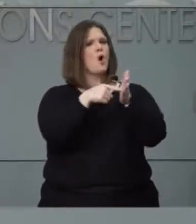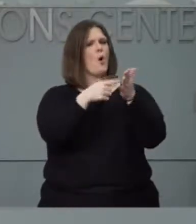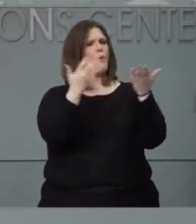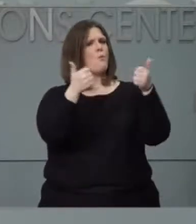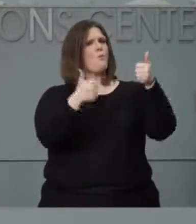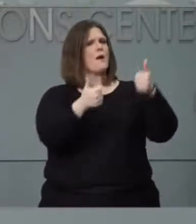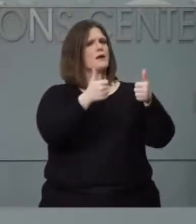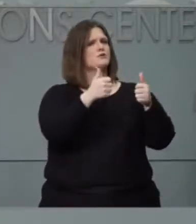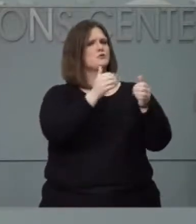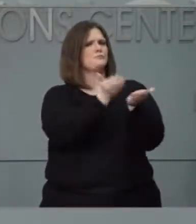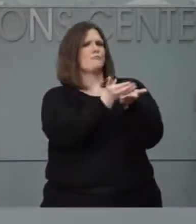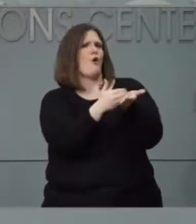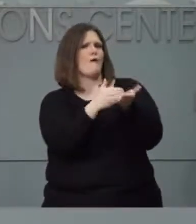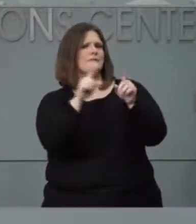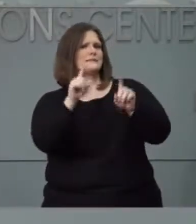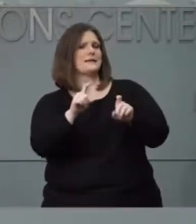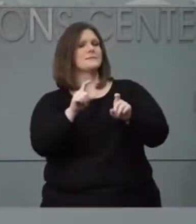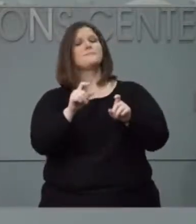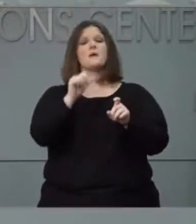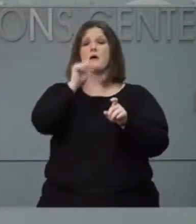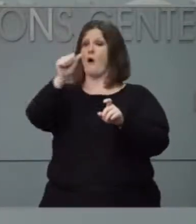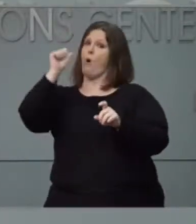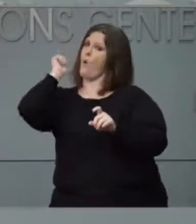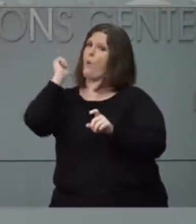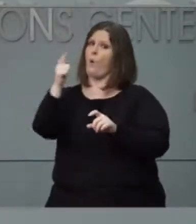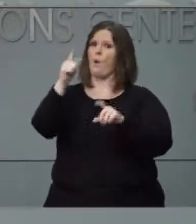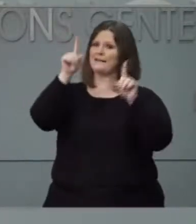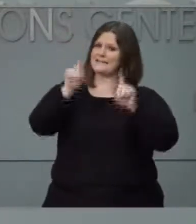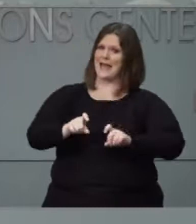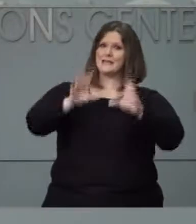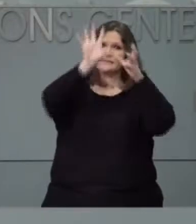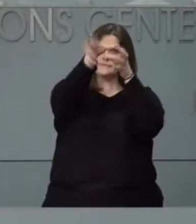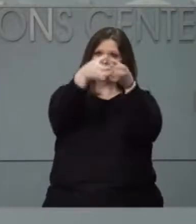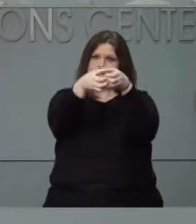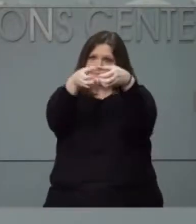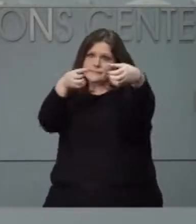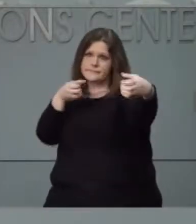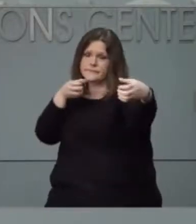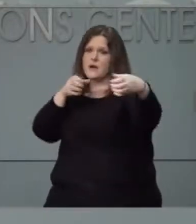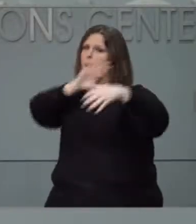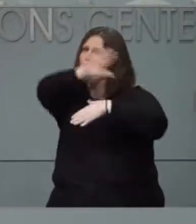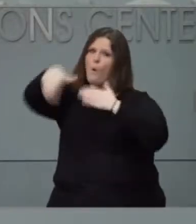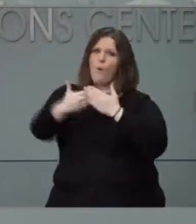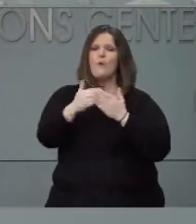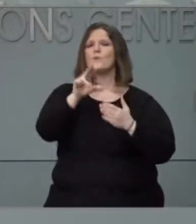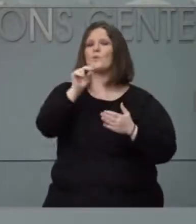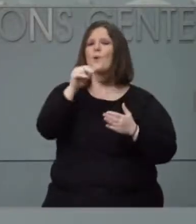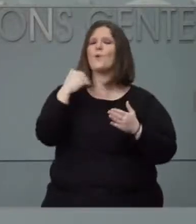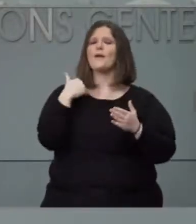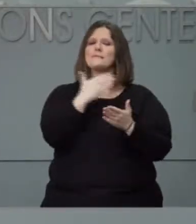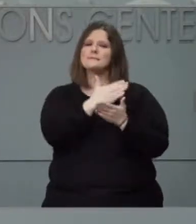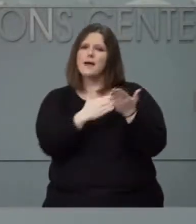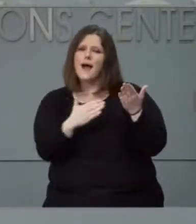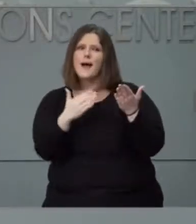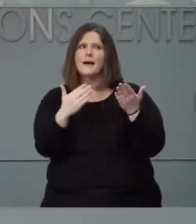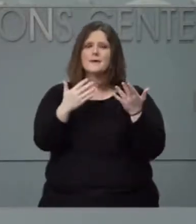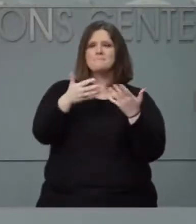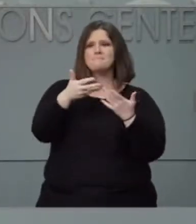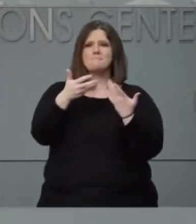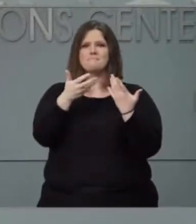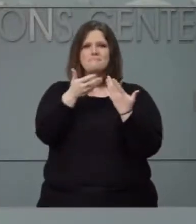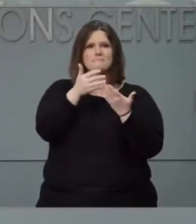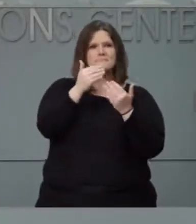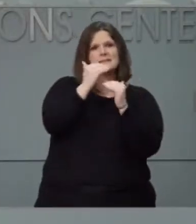It is nearly all, but not all of the testing data. So we do have some limitations on that